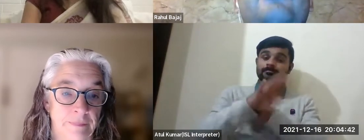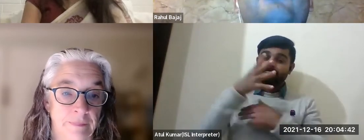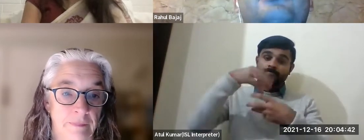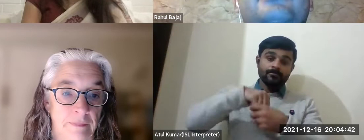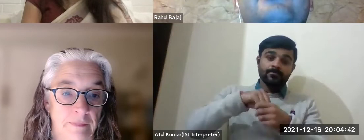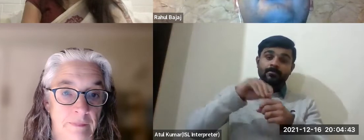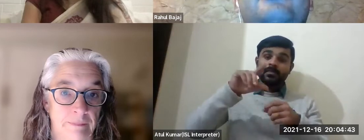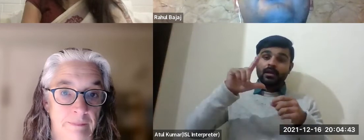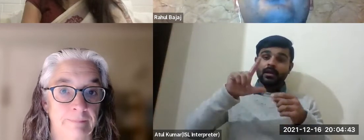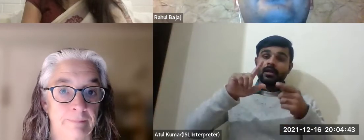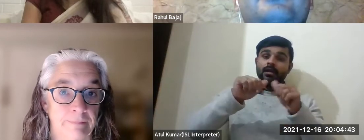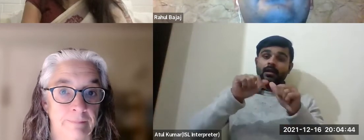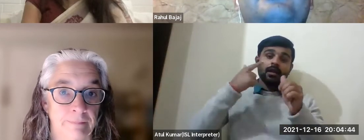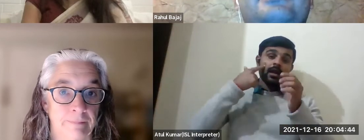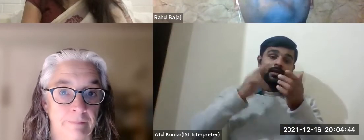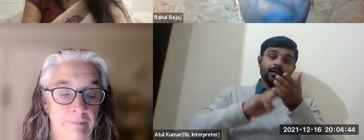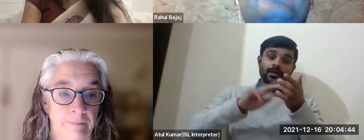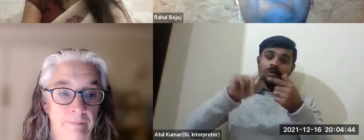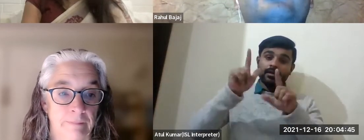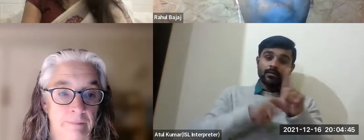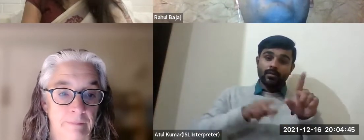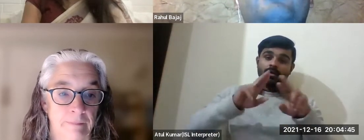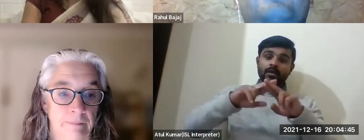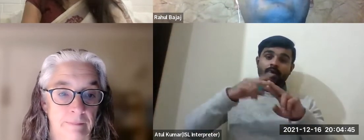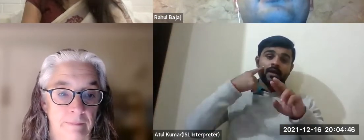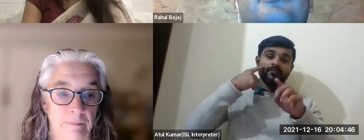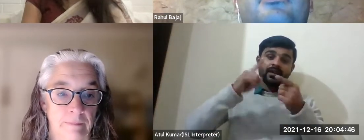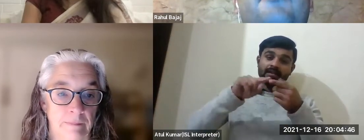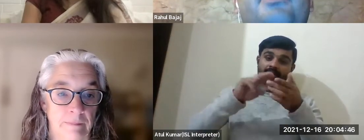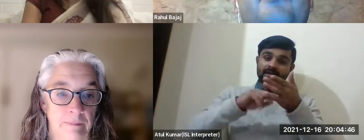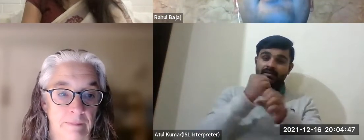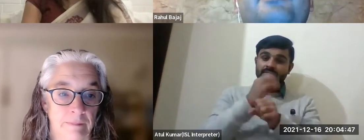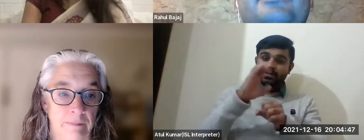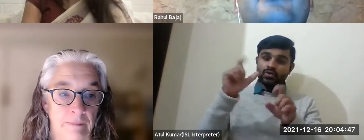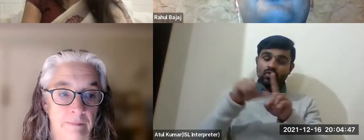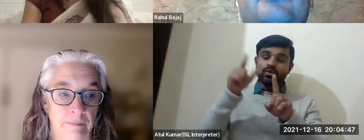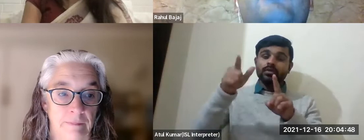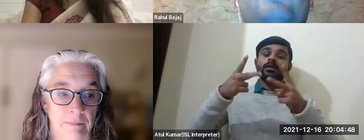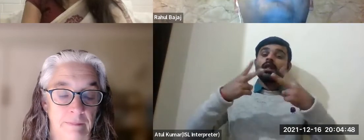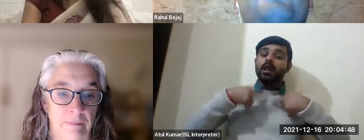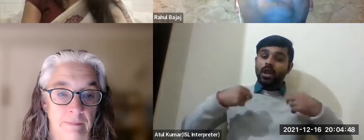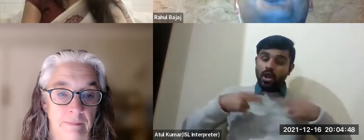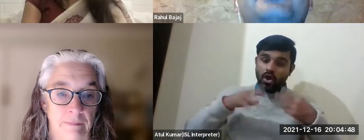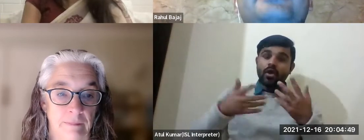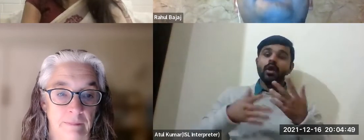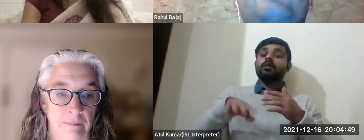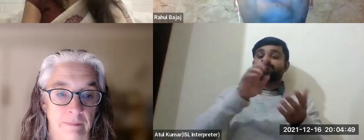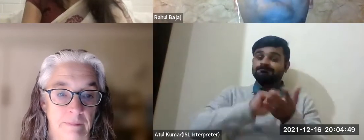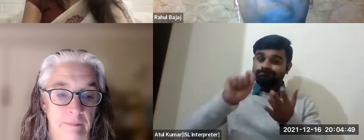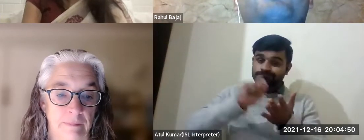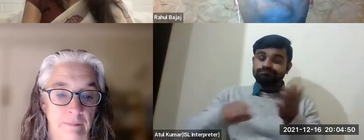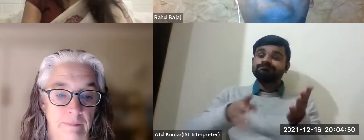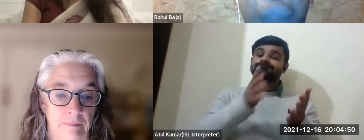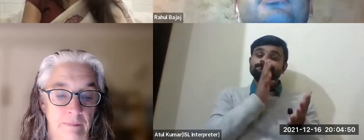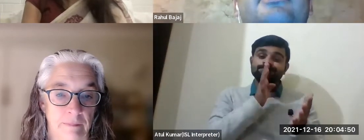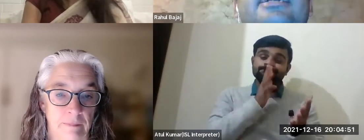Lainey Feingold is a disability rights advocate. She's a lawyer, public speaker, and author. She is the author